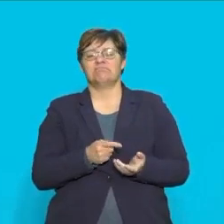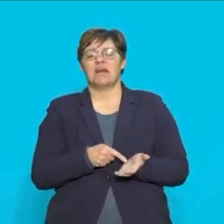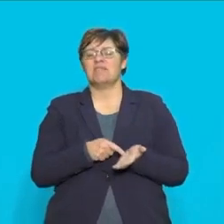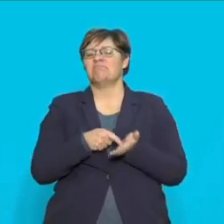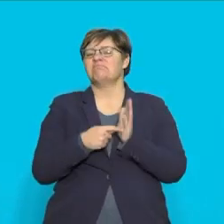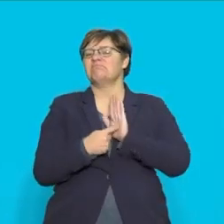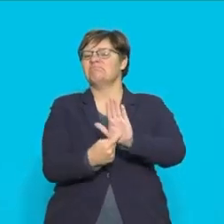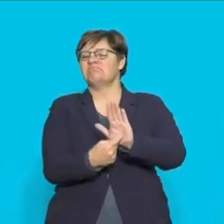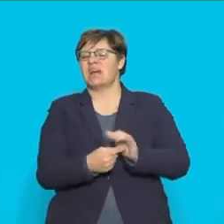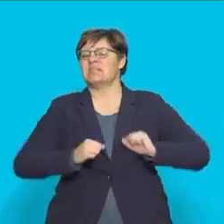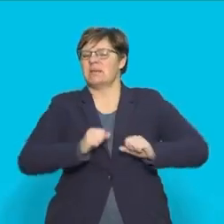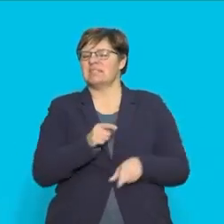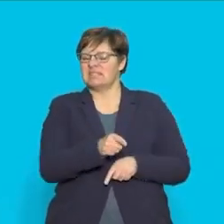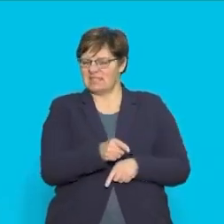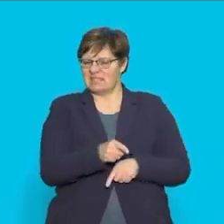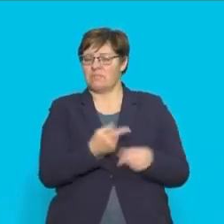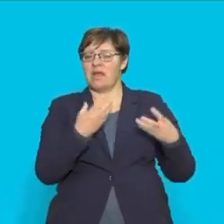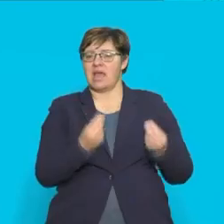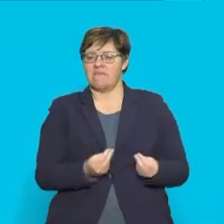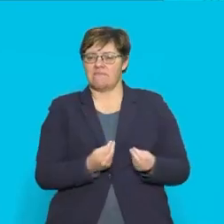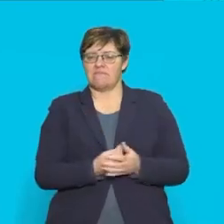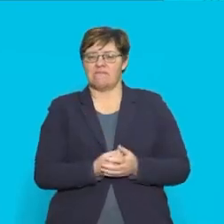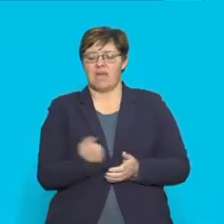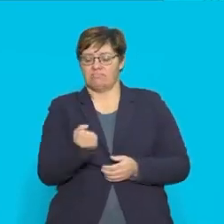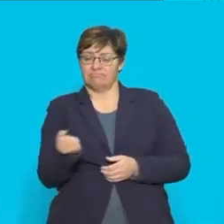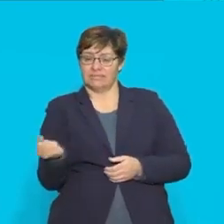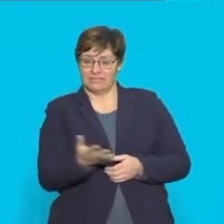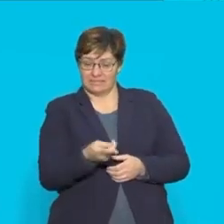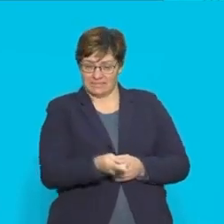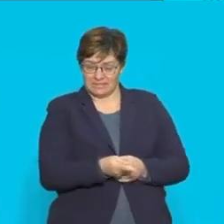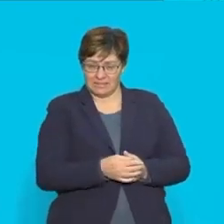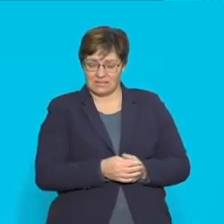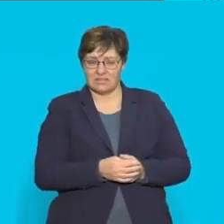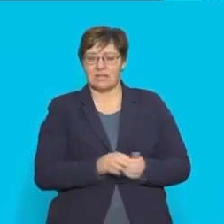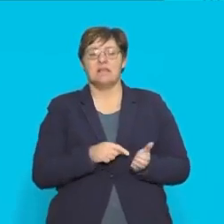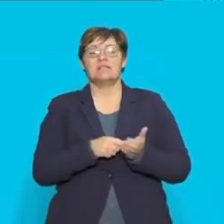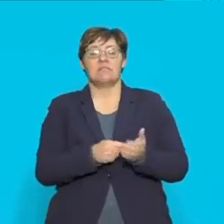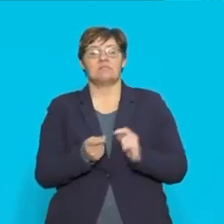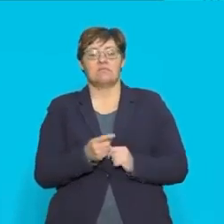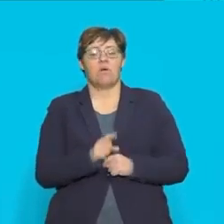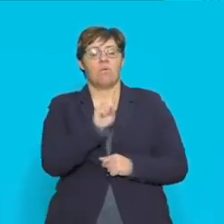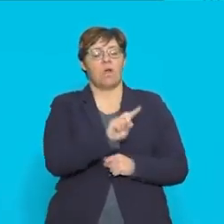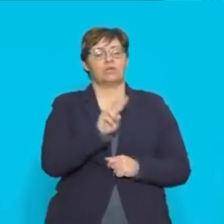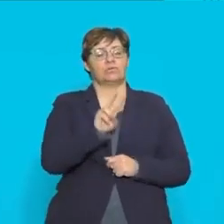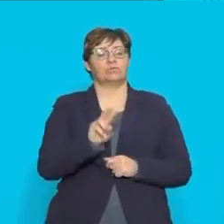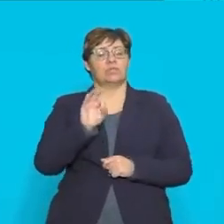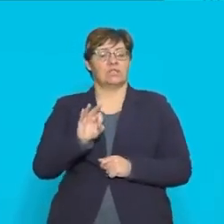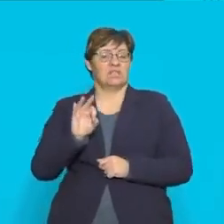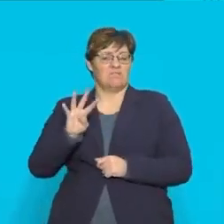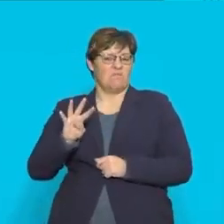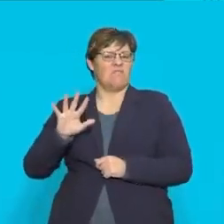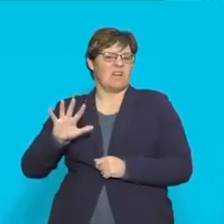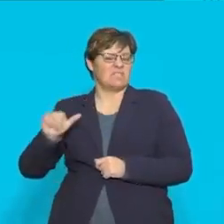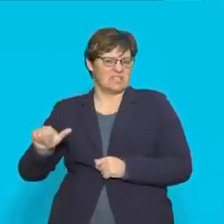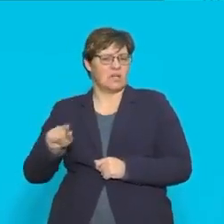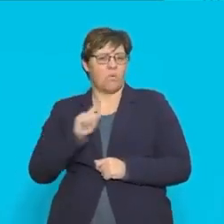sample space? A sample space, if I have a die, okay, my sample space will be 1,